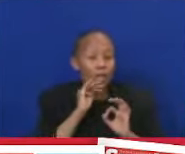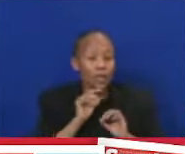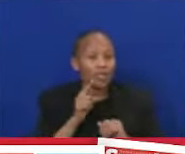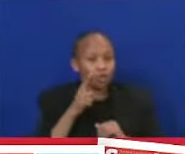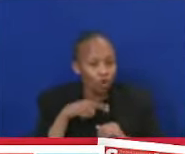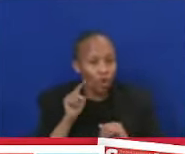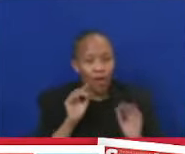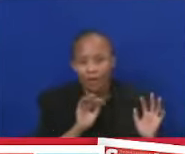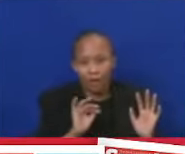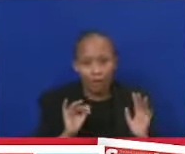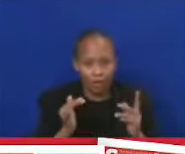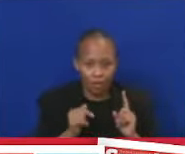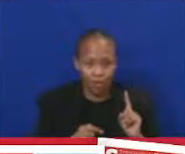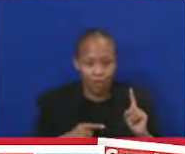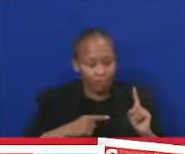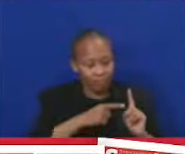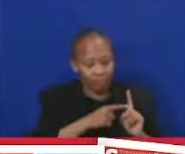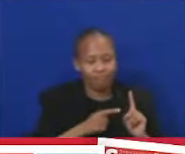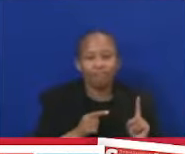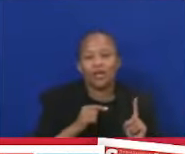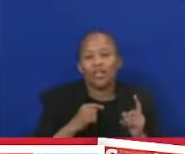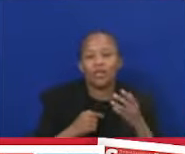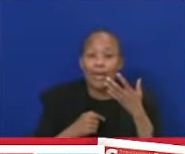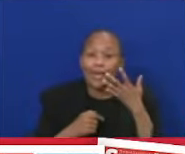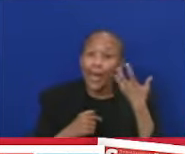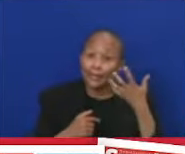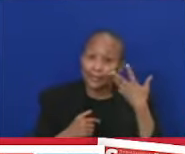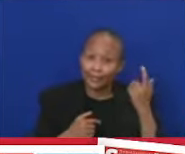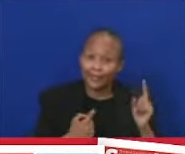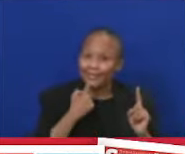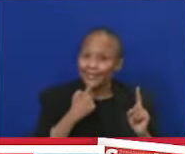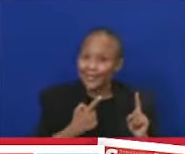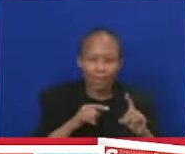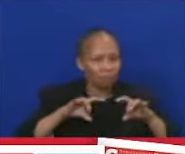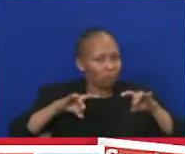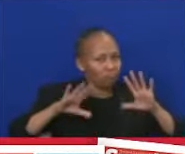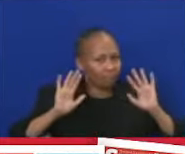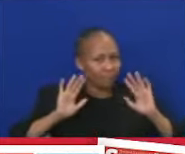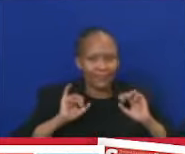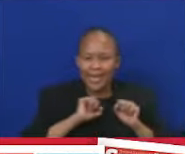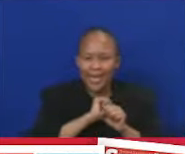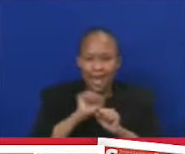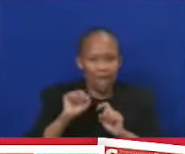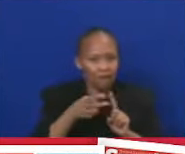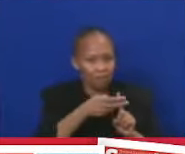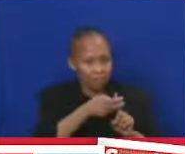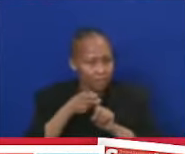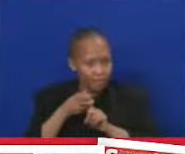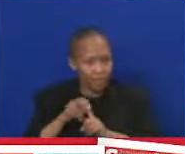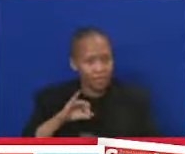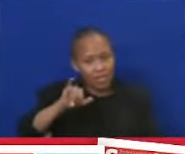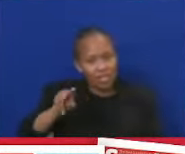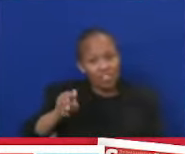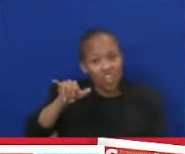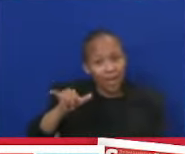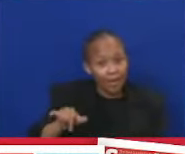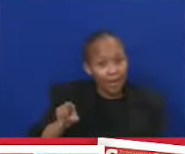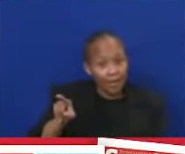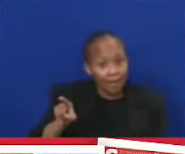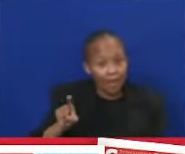that he is not a kidnapper or did not kidnap Mr. Boshoga, but rather that he was involved in assisting